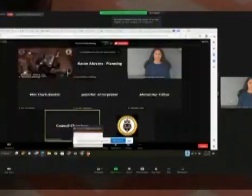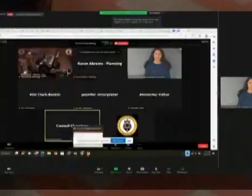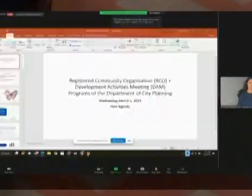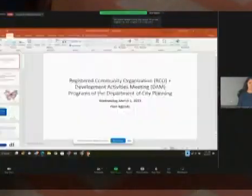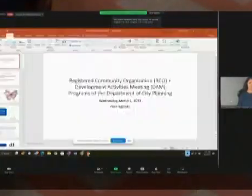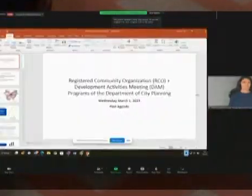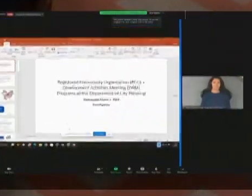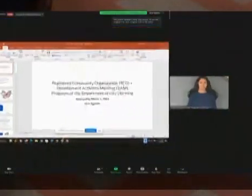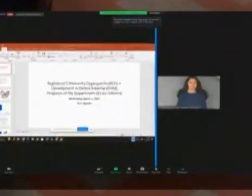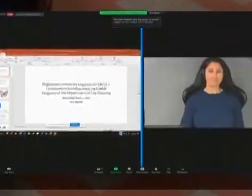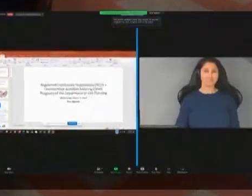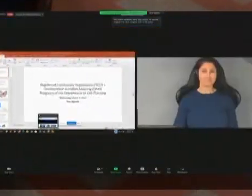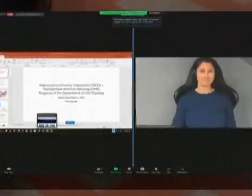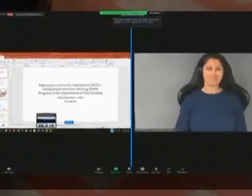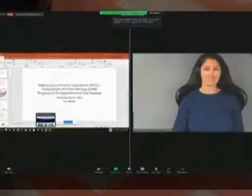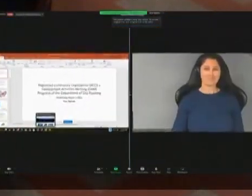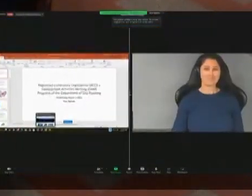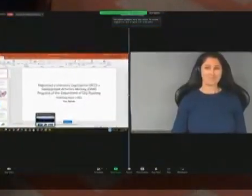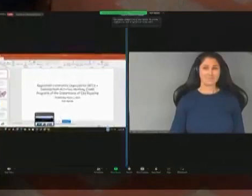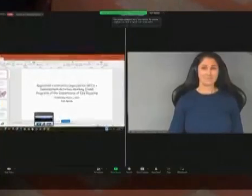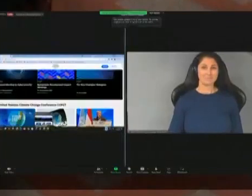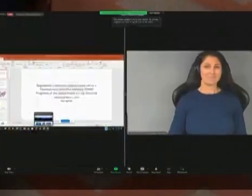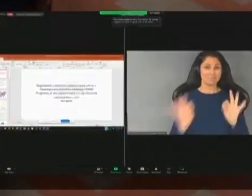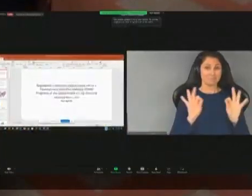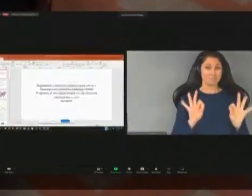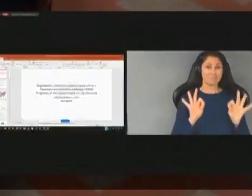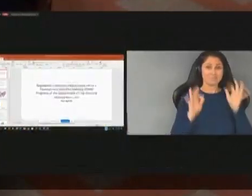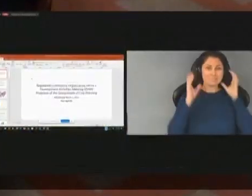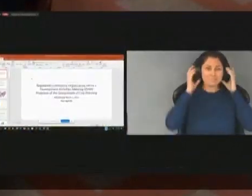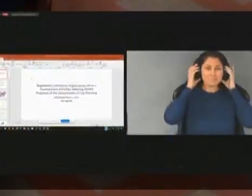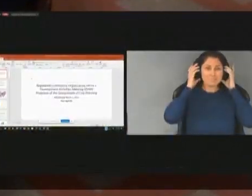There it goes. Is it? Oh, you have? Okay, here we go.